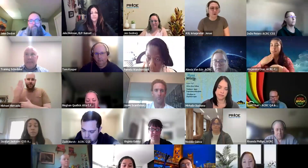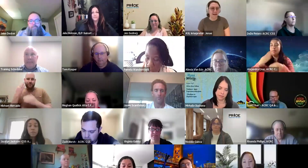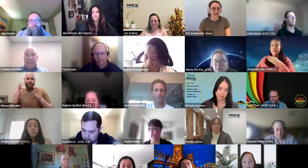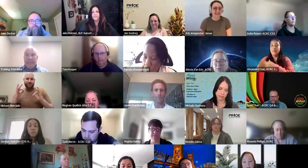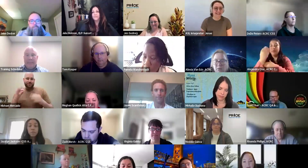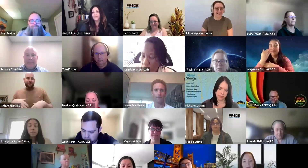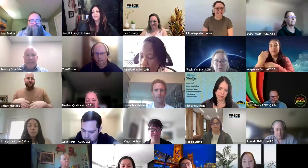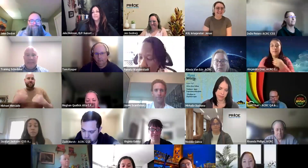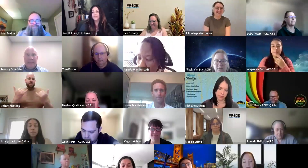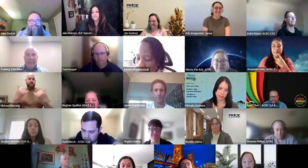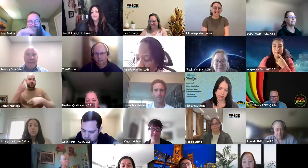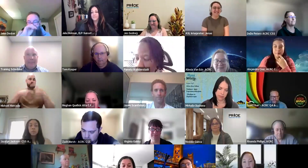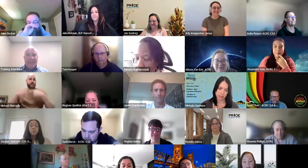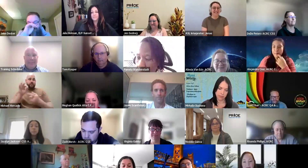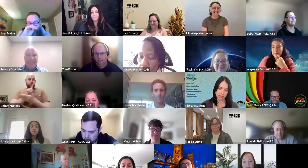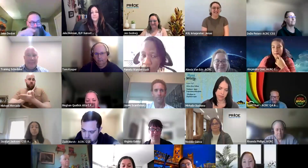Hi, good morning.